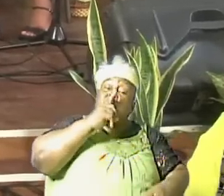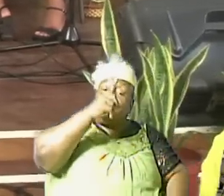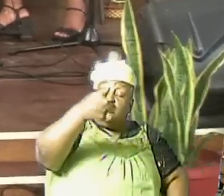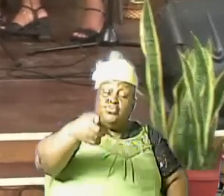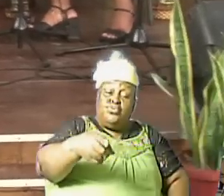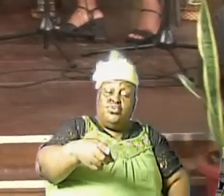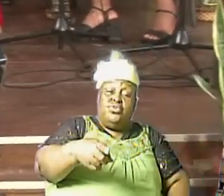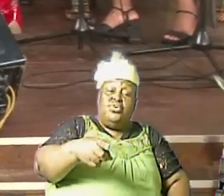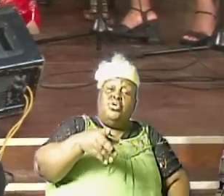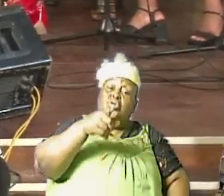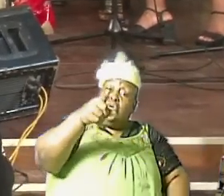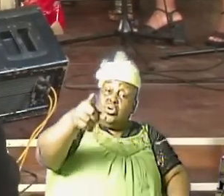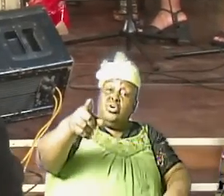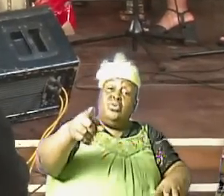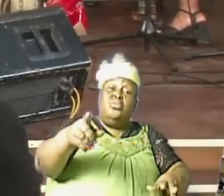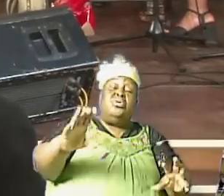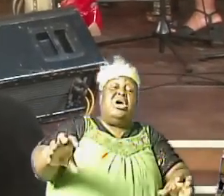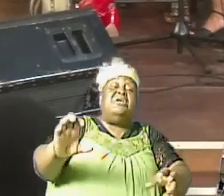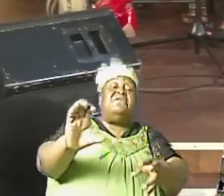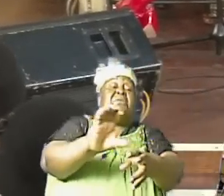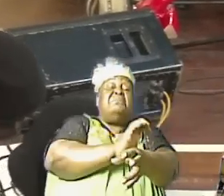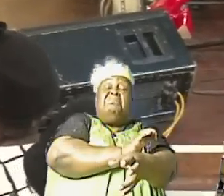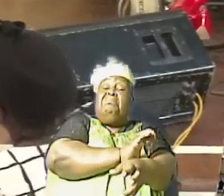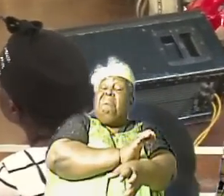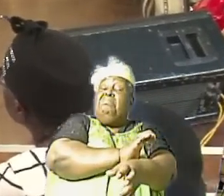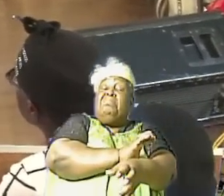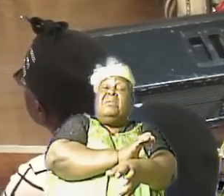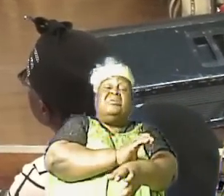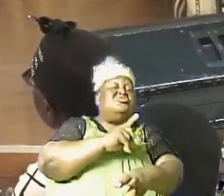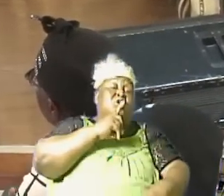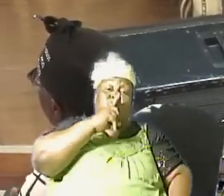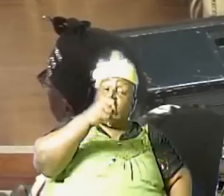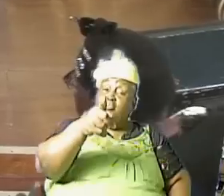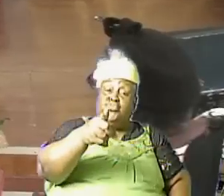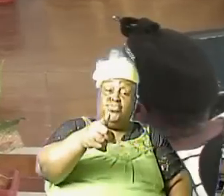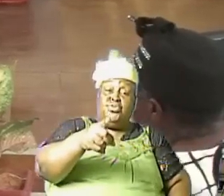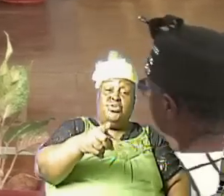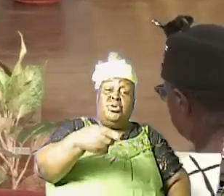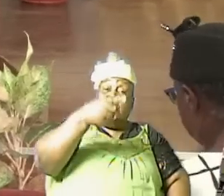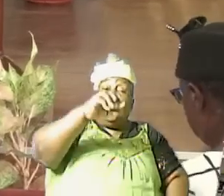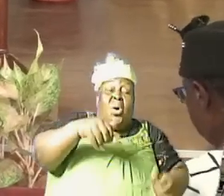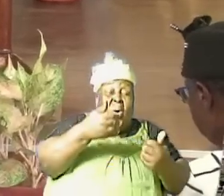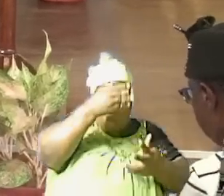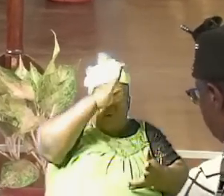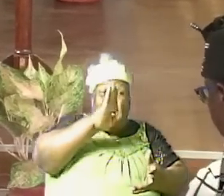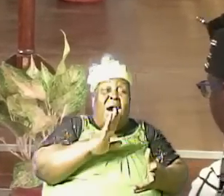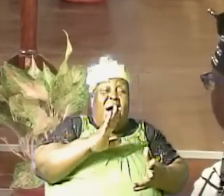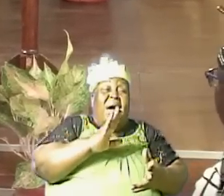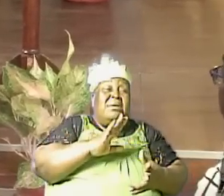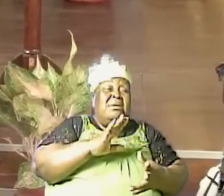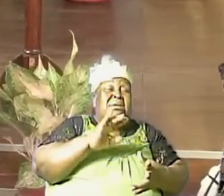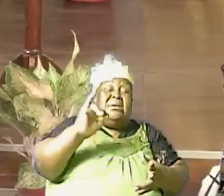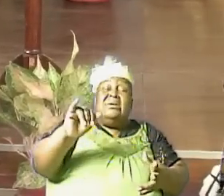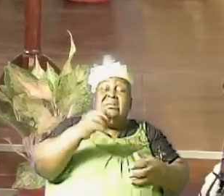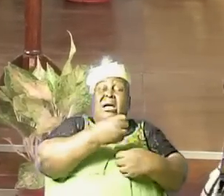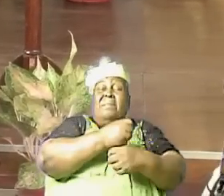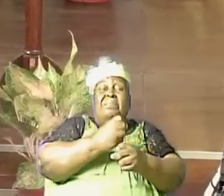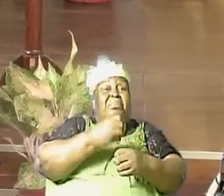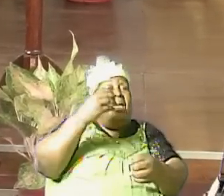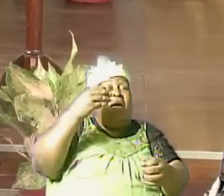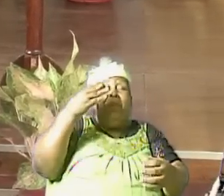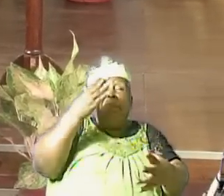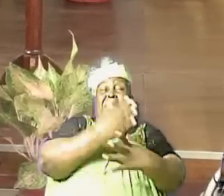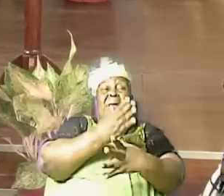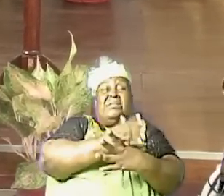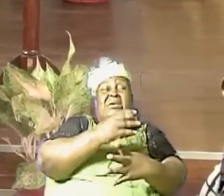a fact that you might have cancer. It is a fact, oh God, that may be